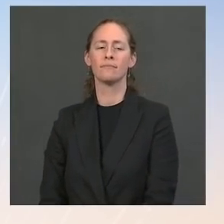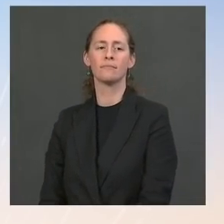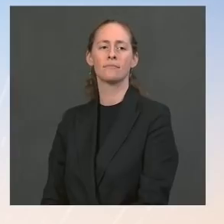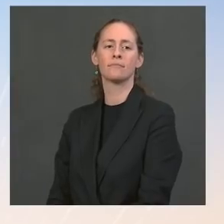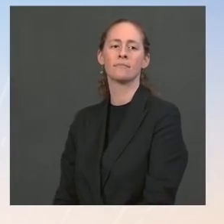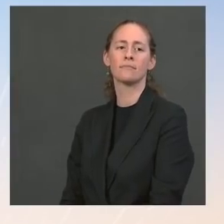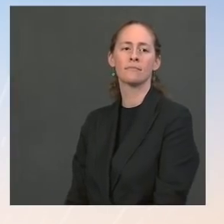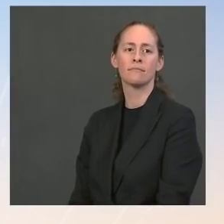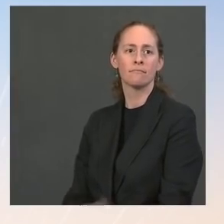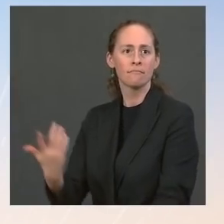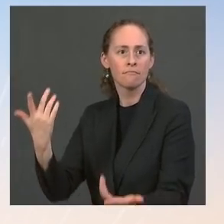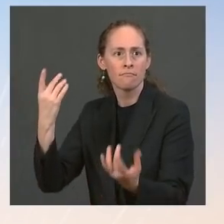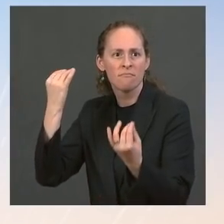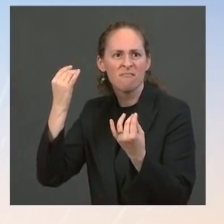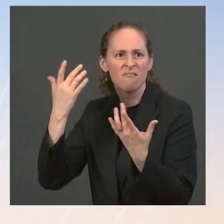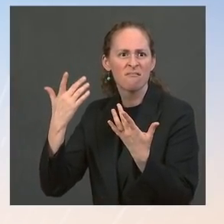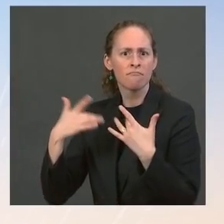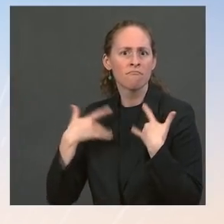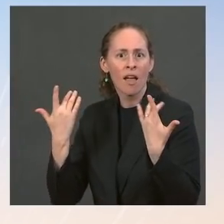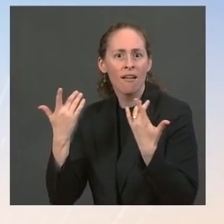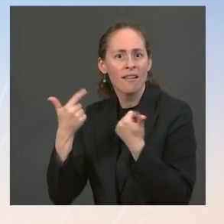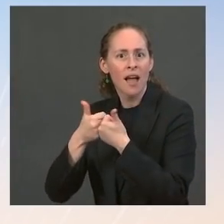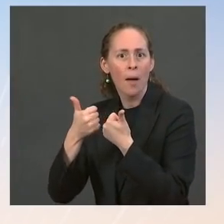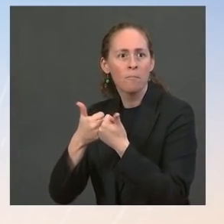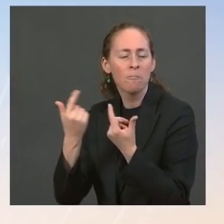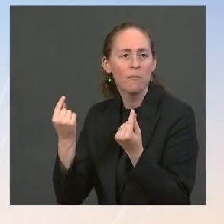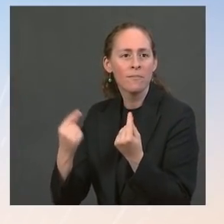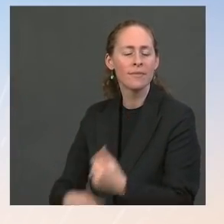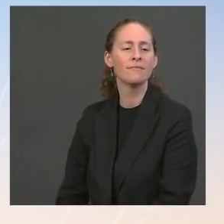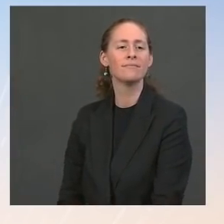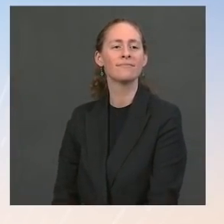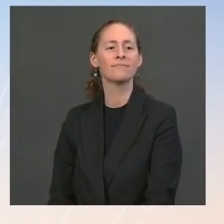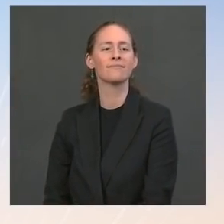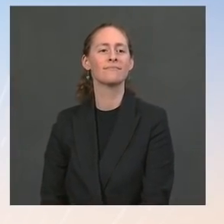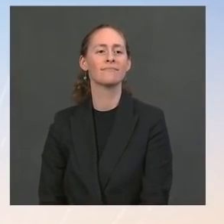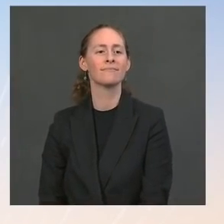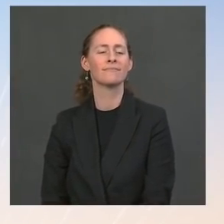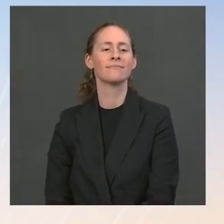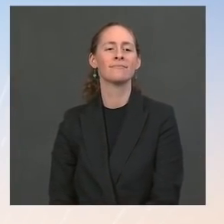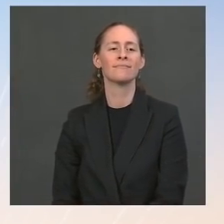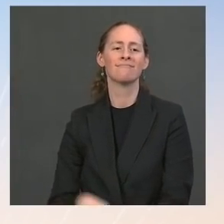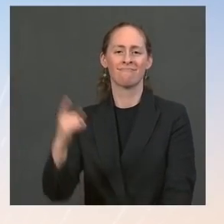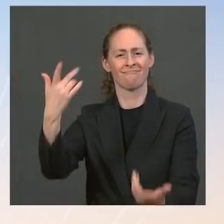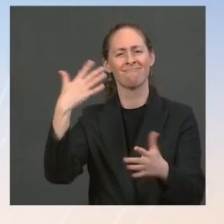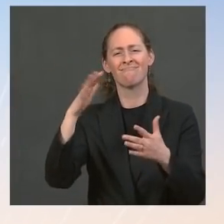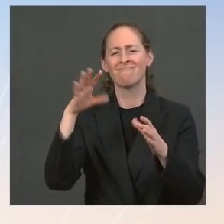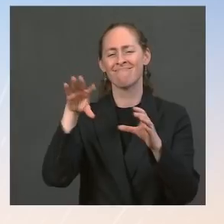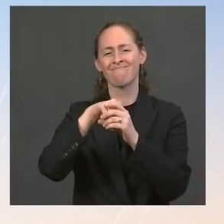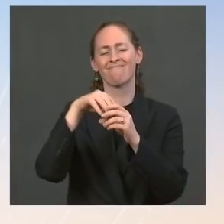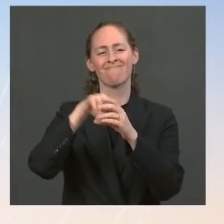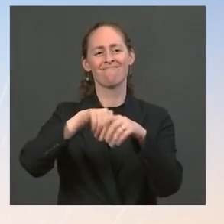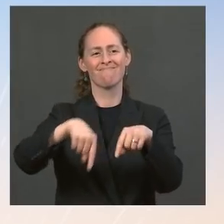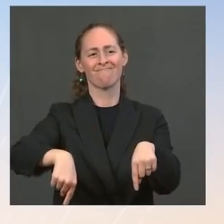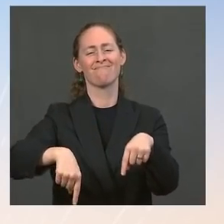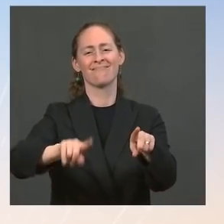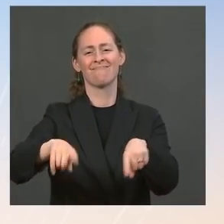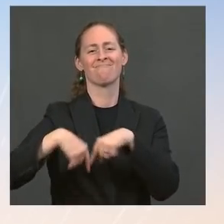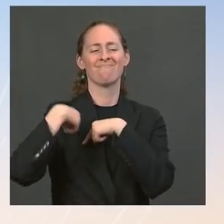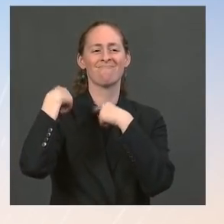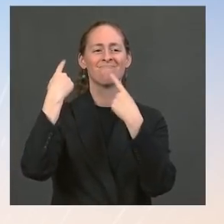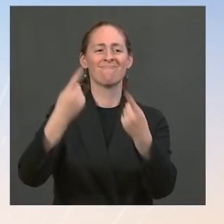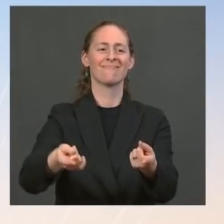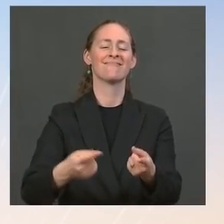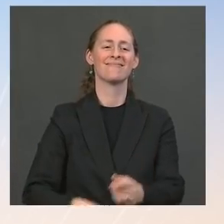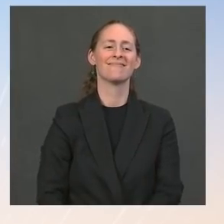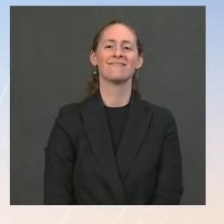that? He's been in public life long enough to know there's going to be some yays and jeers in most big public places. Go ahead.